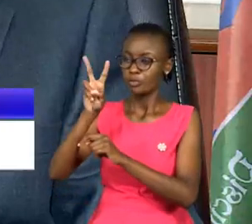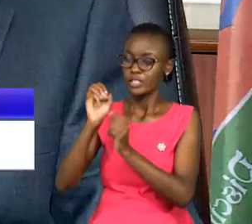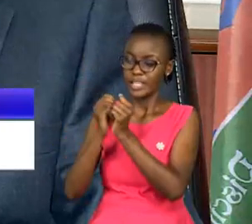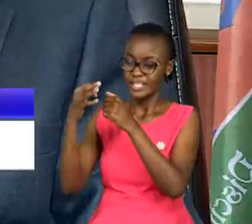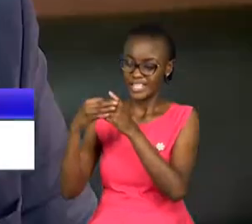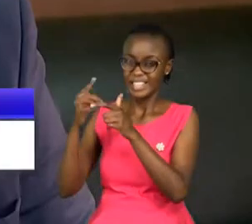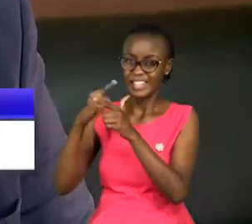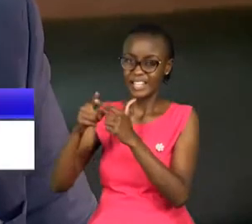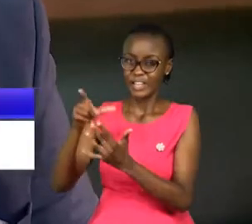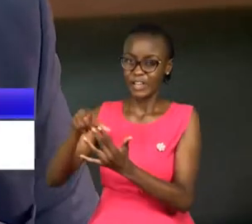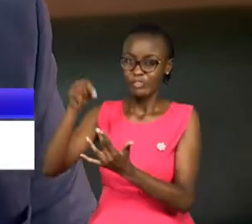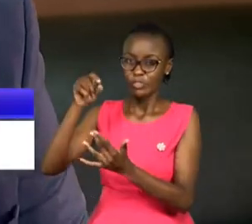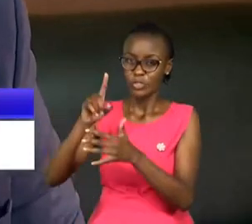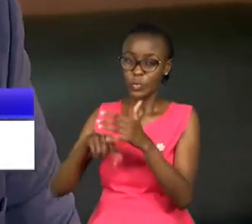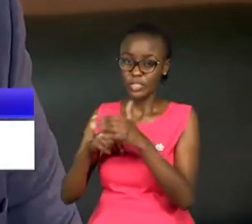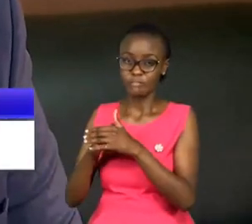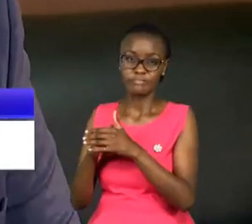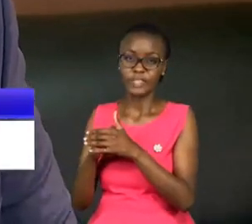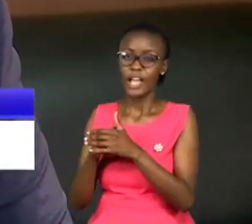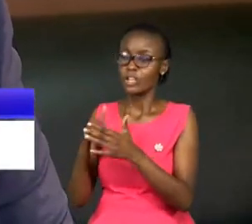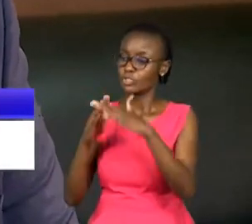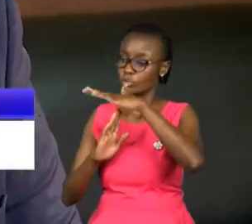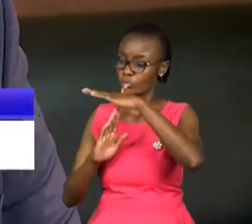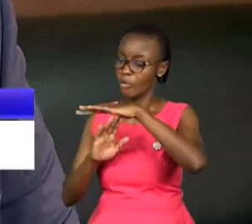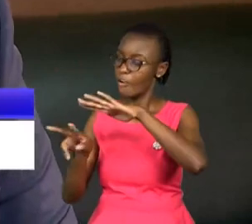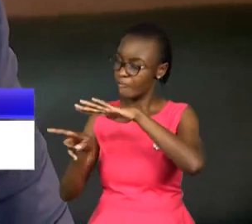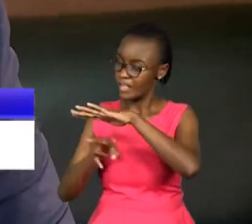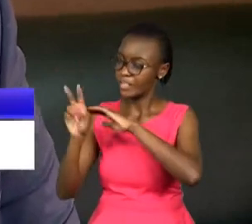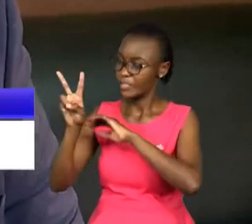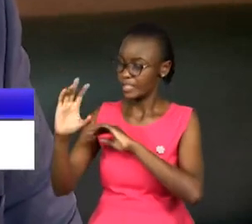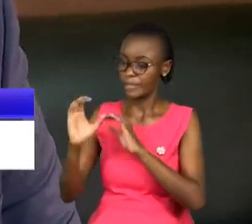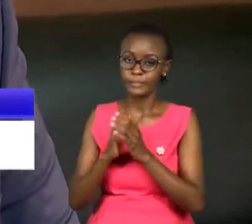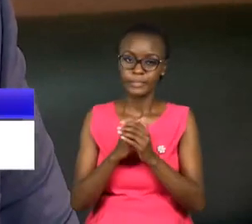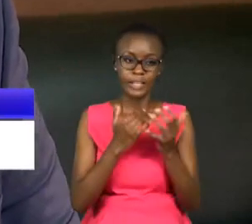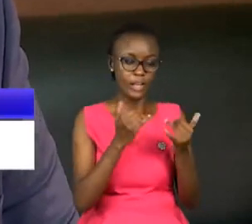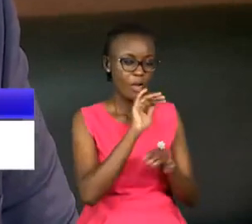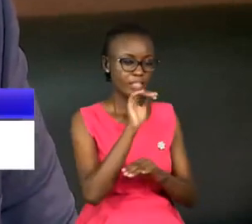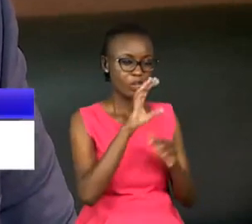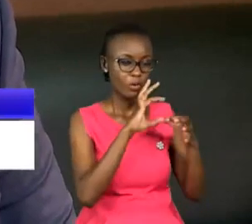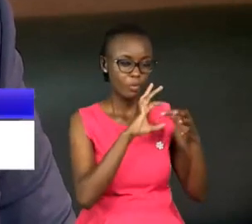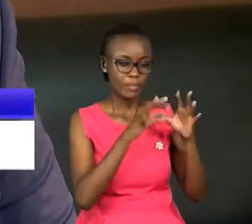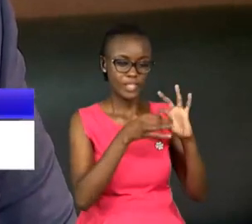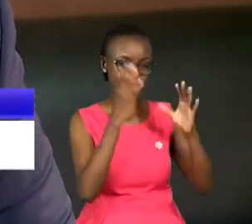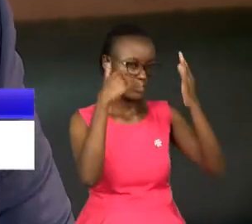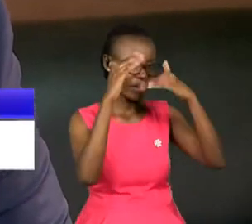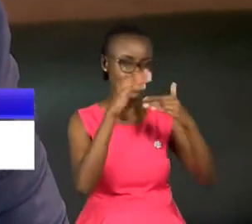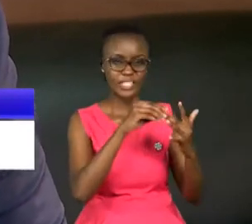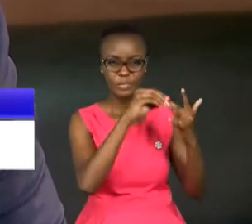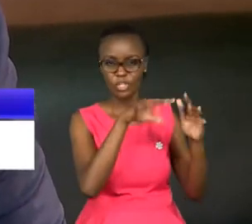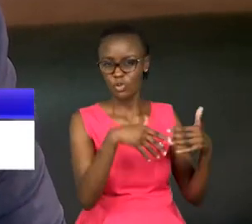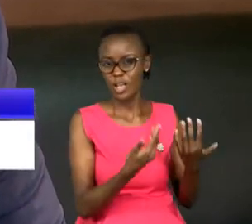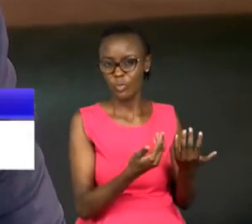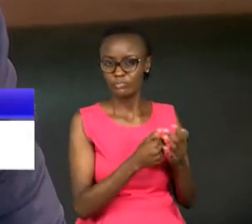appointed substantively to the position. How unique is the Cooperative University of Kenya from other